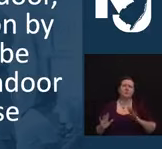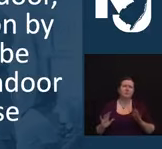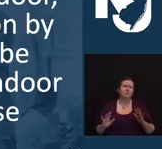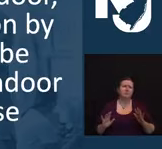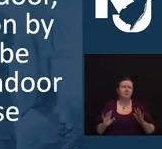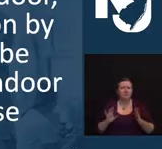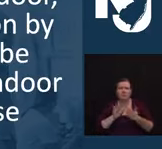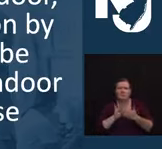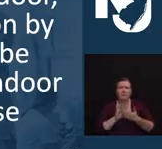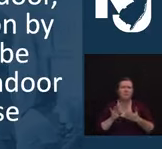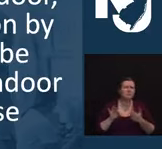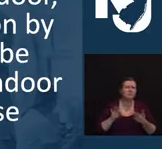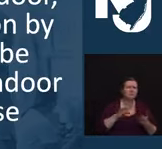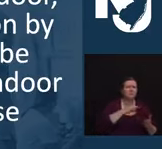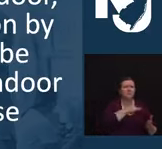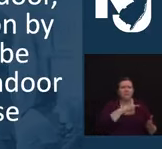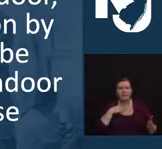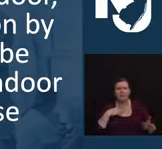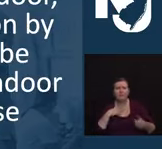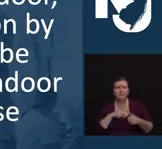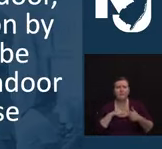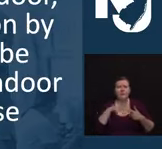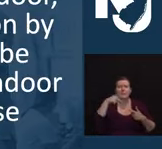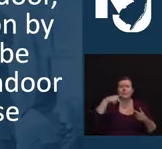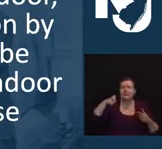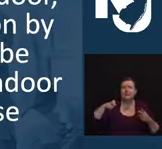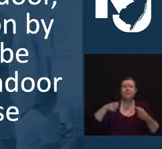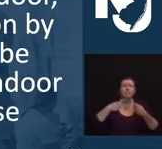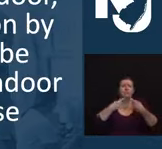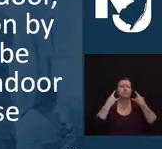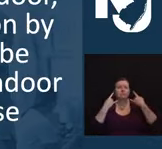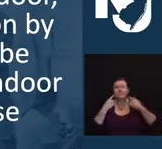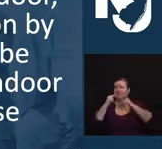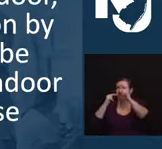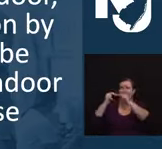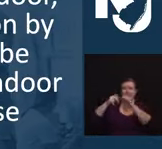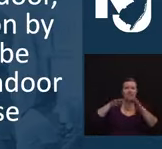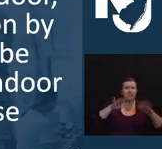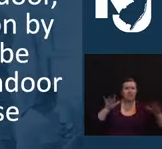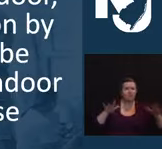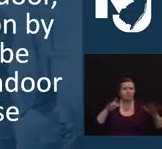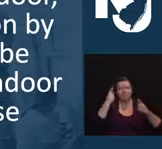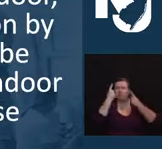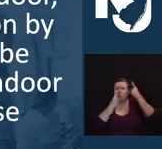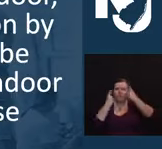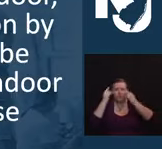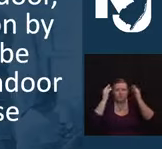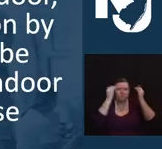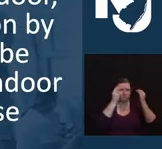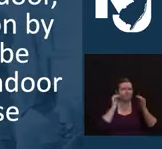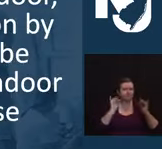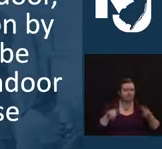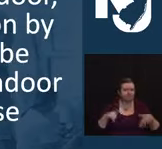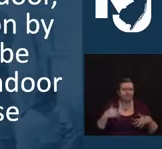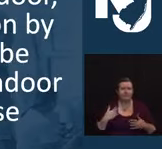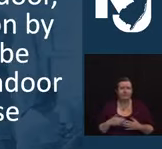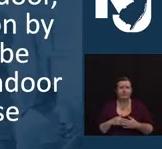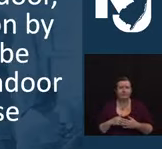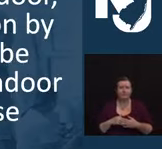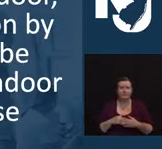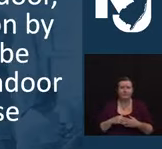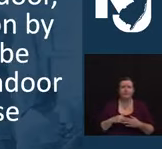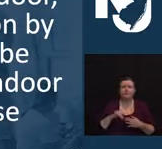building characteristics. Judy and her team at the Department of Health have already helped numerous facilities problem solve